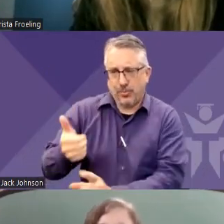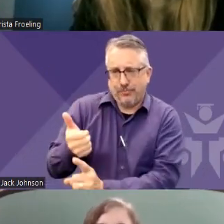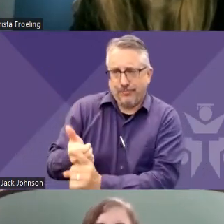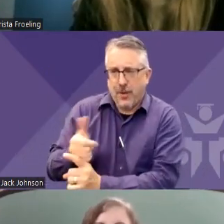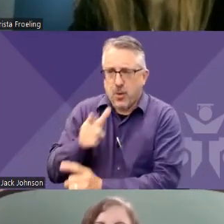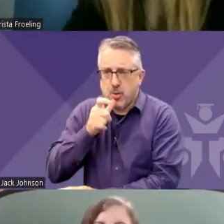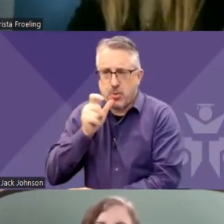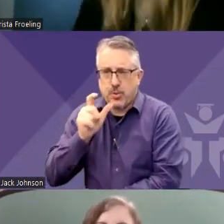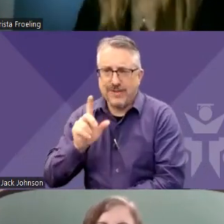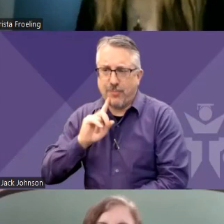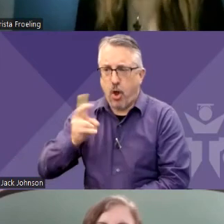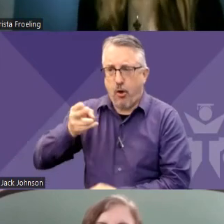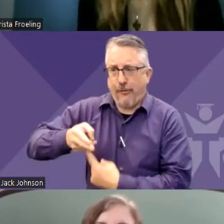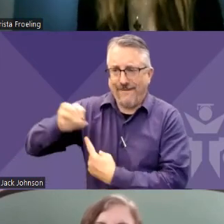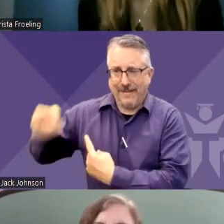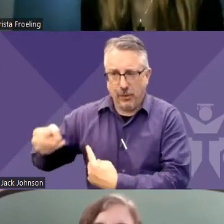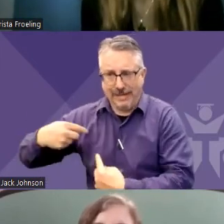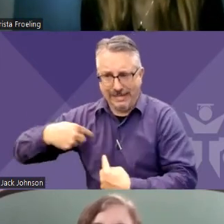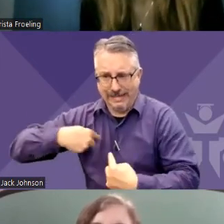today. And